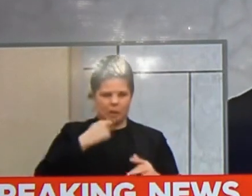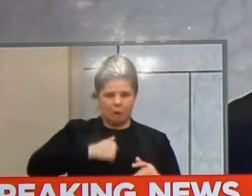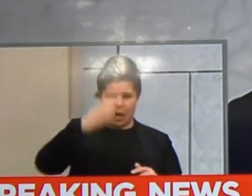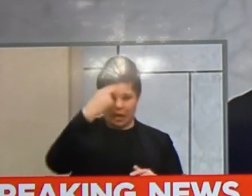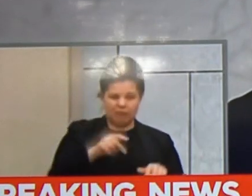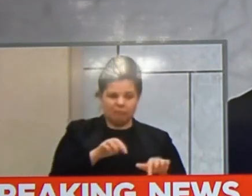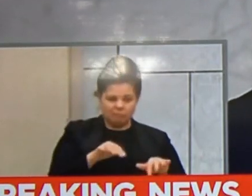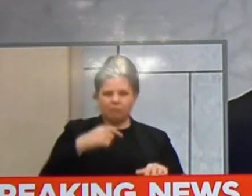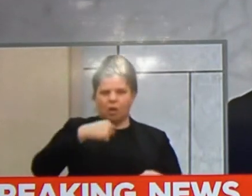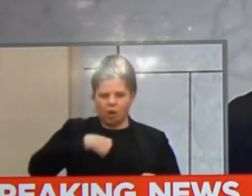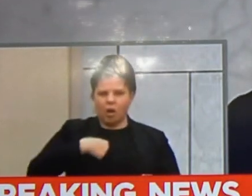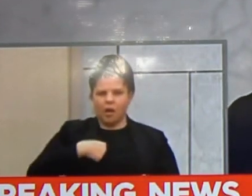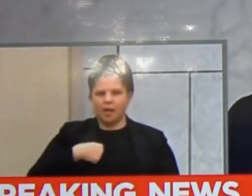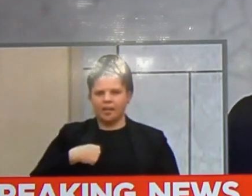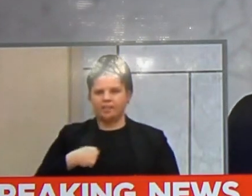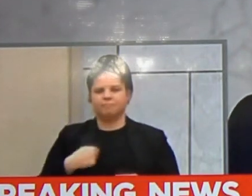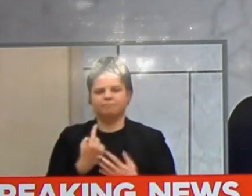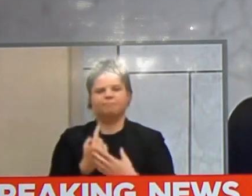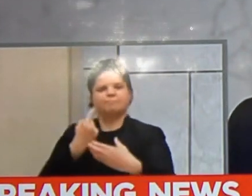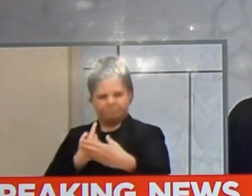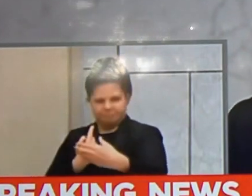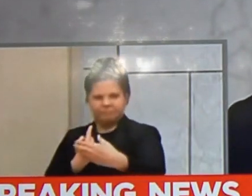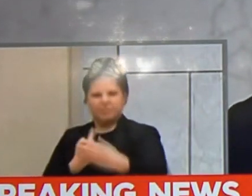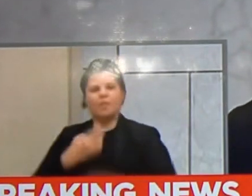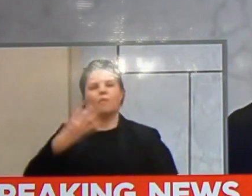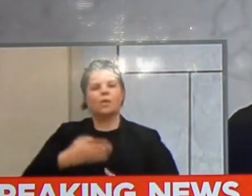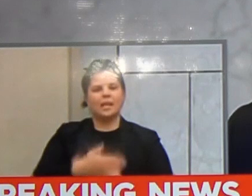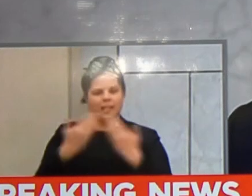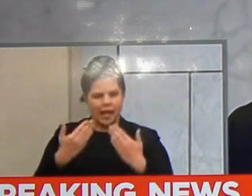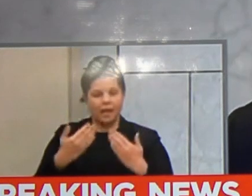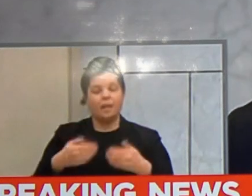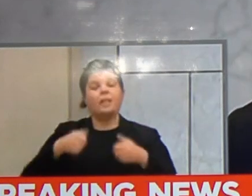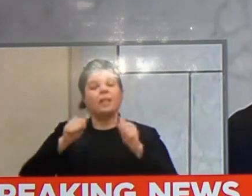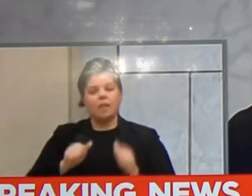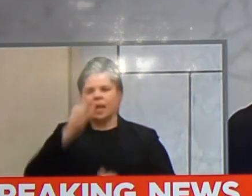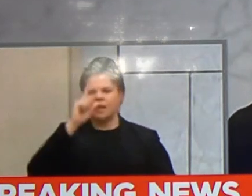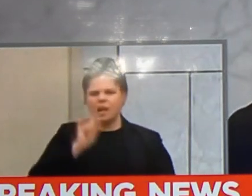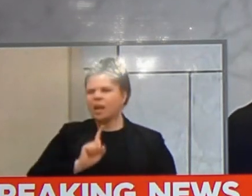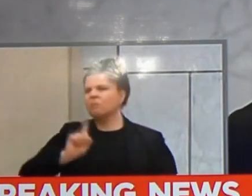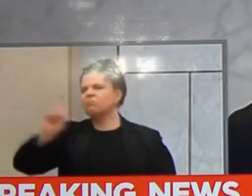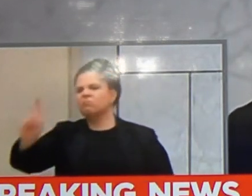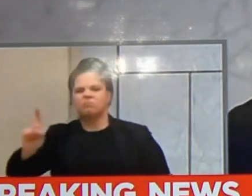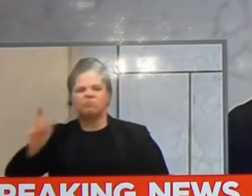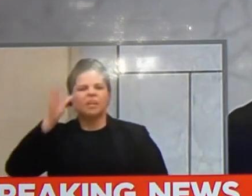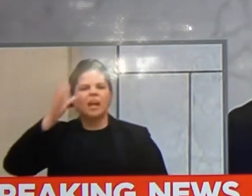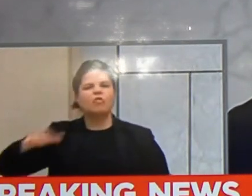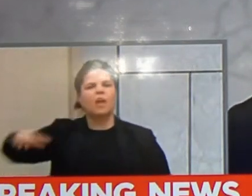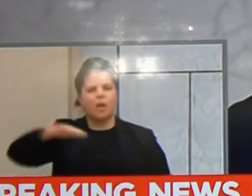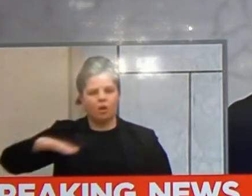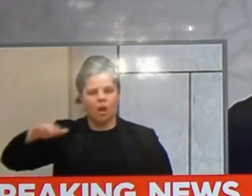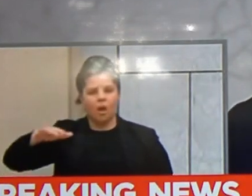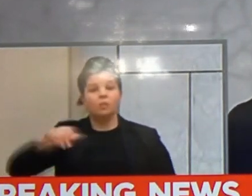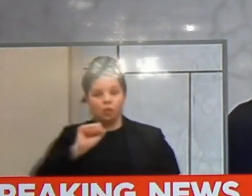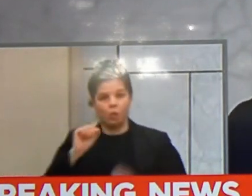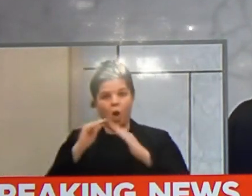14 days before they transfer to another part of the country out in a rural or regional area. At that